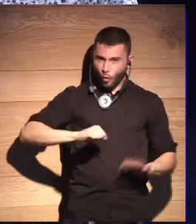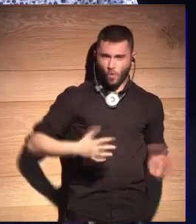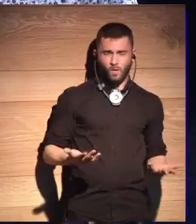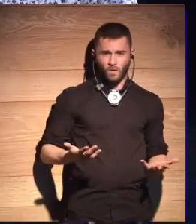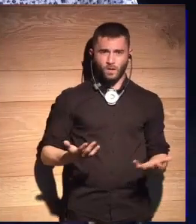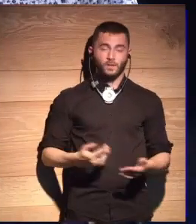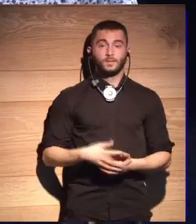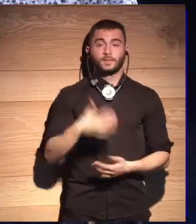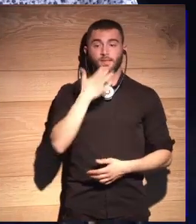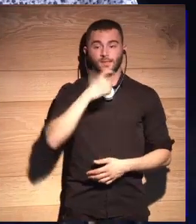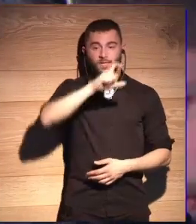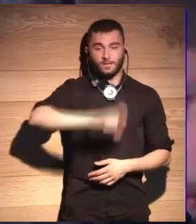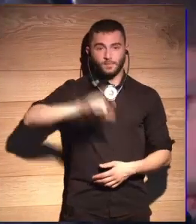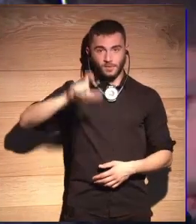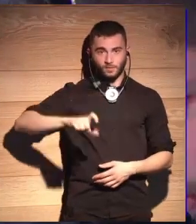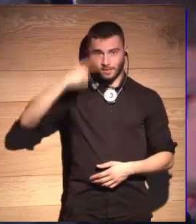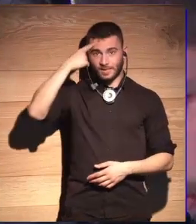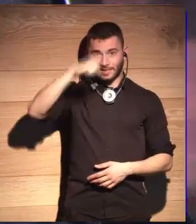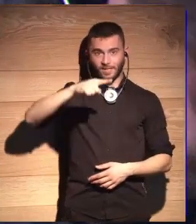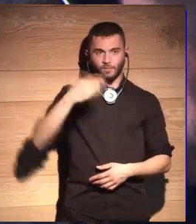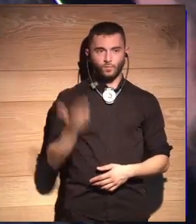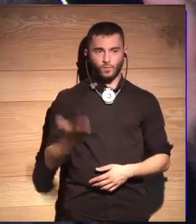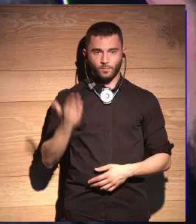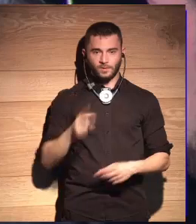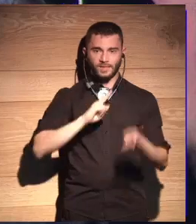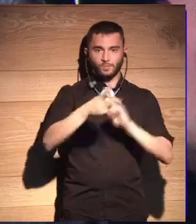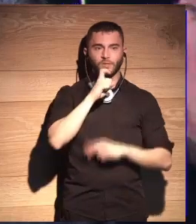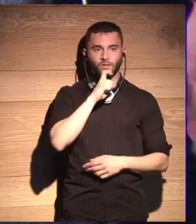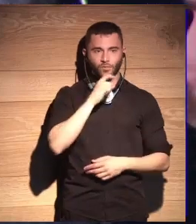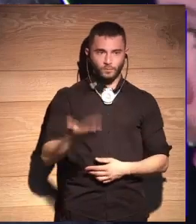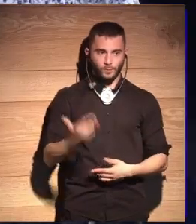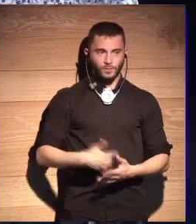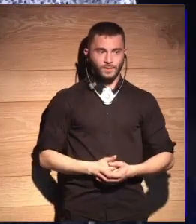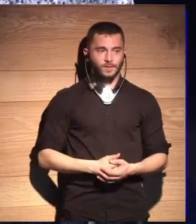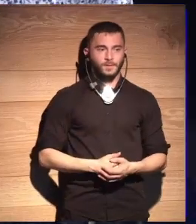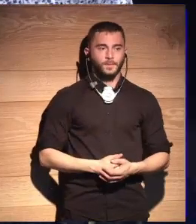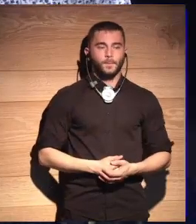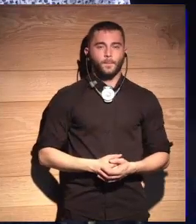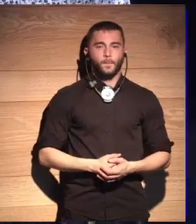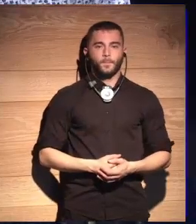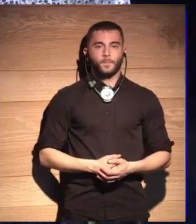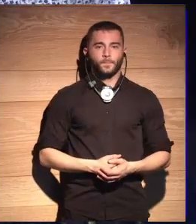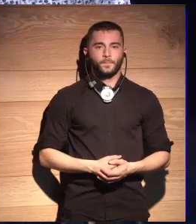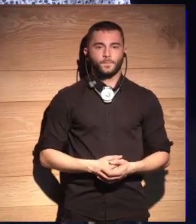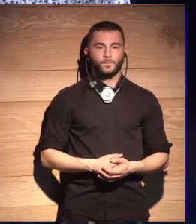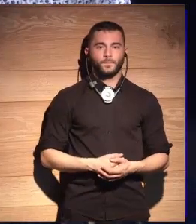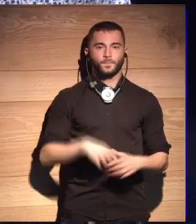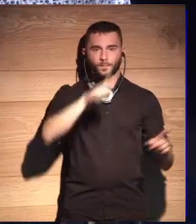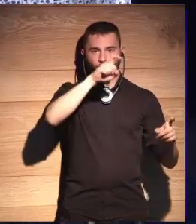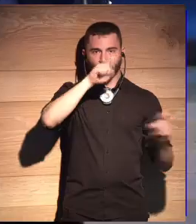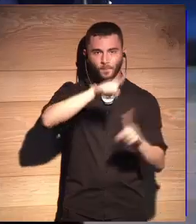feel betrayed when they are lied. And when this becomes aware or conscient, this is different. Son las